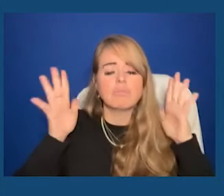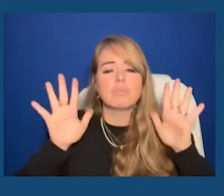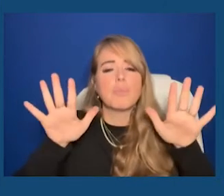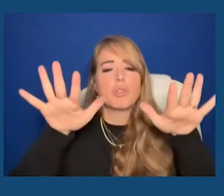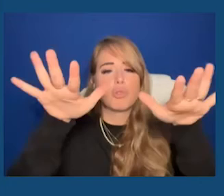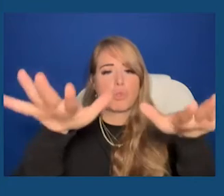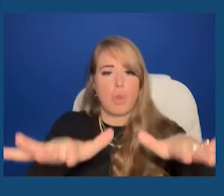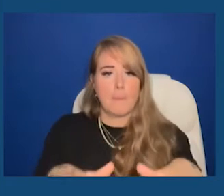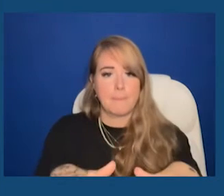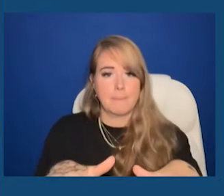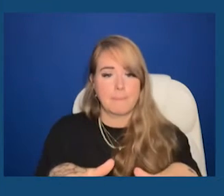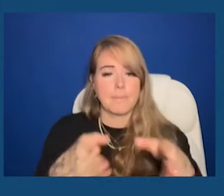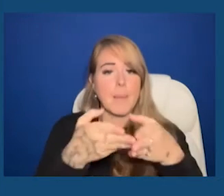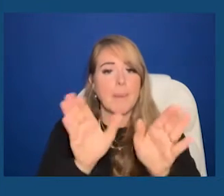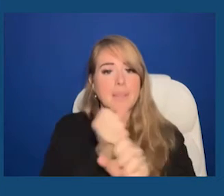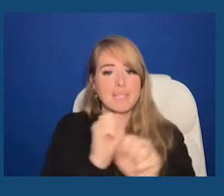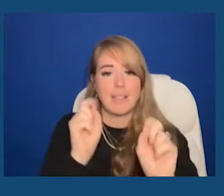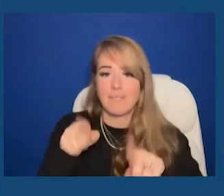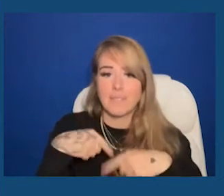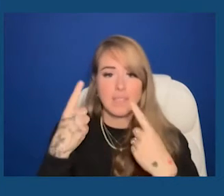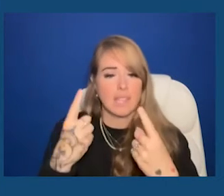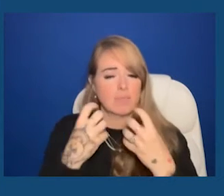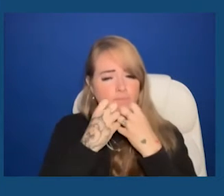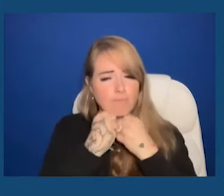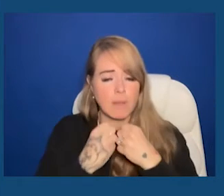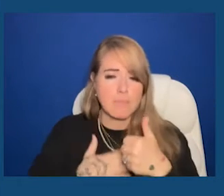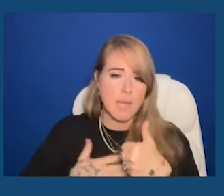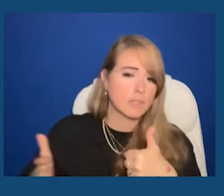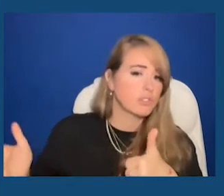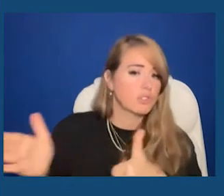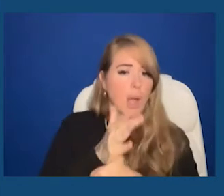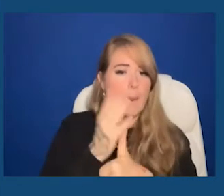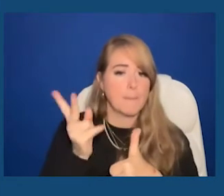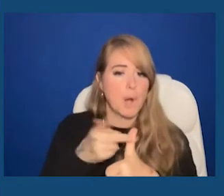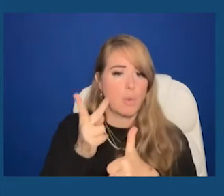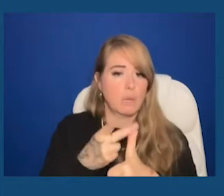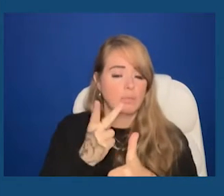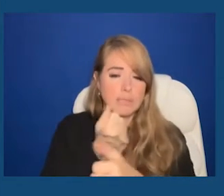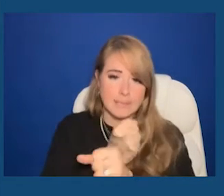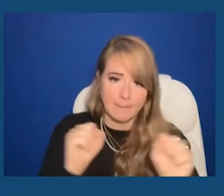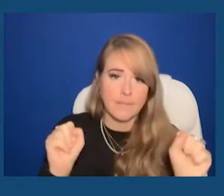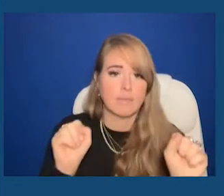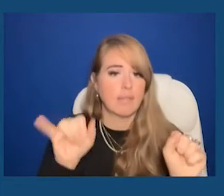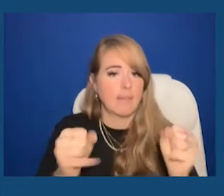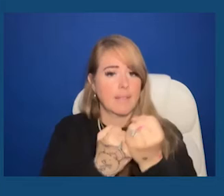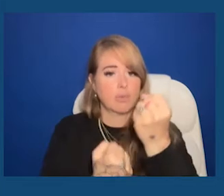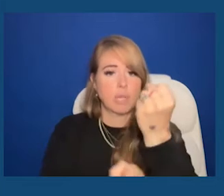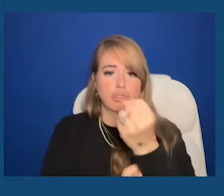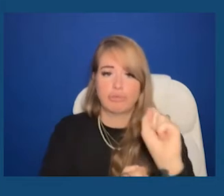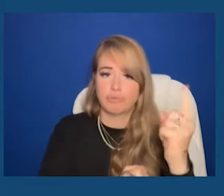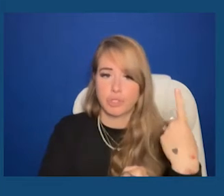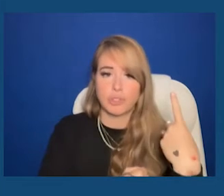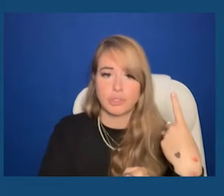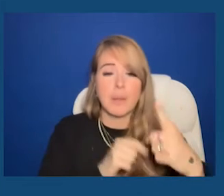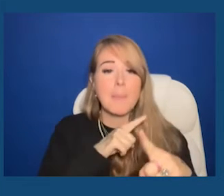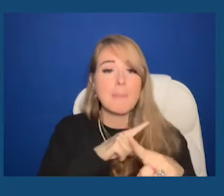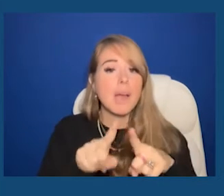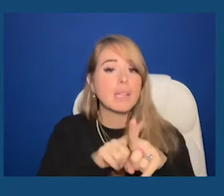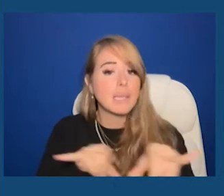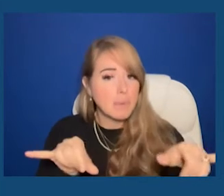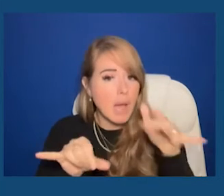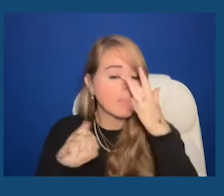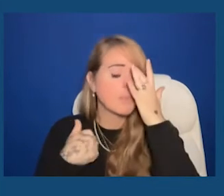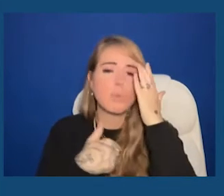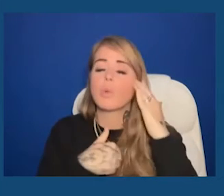public safety always has been, always will be my top priority. It's the foundation. But in the meantime, we have